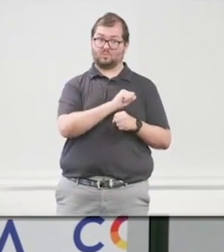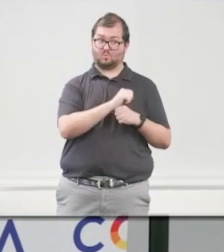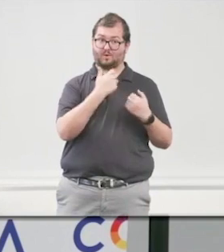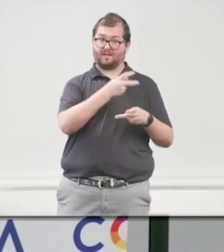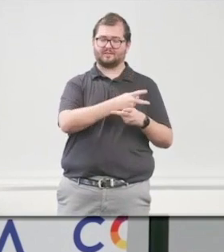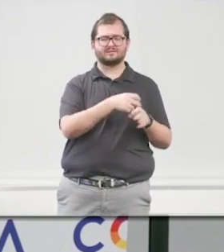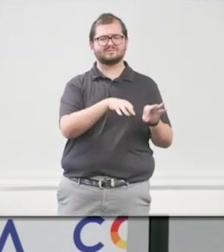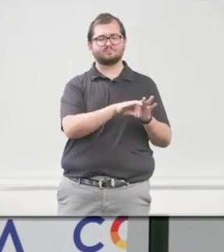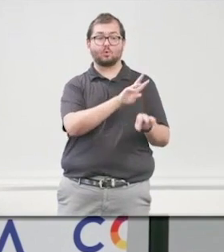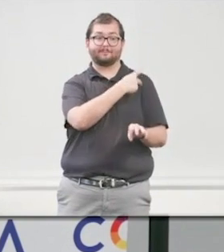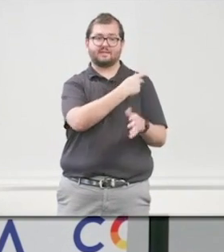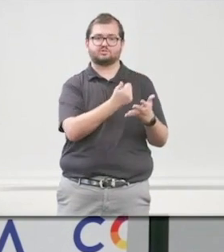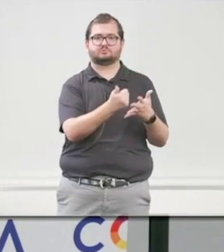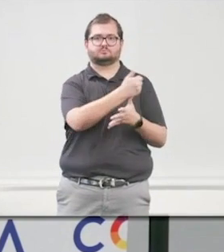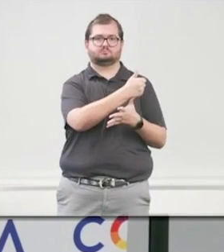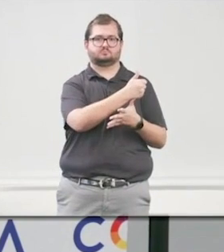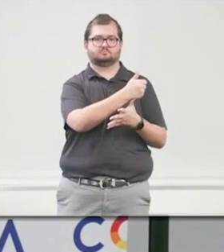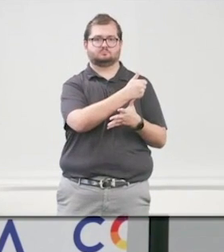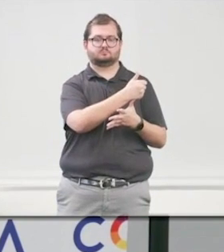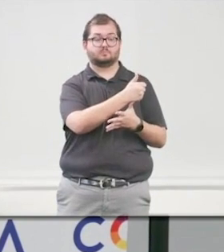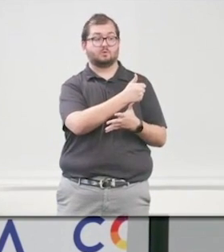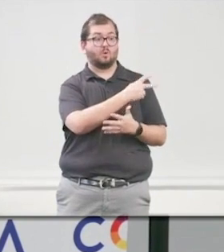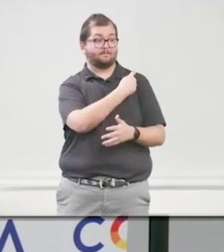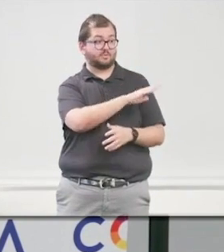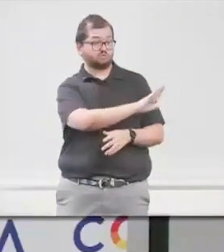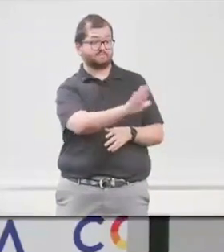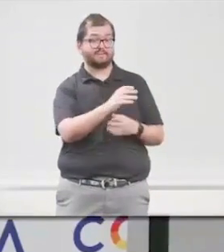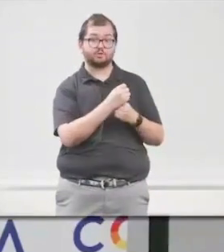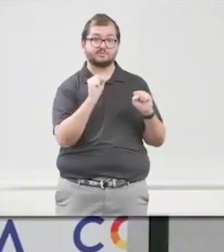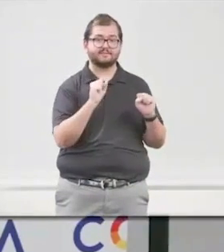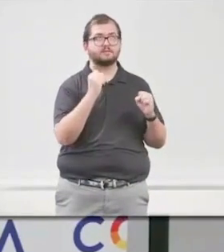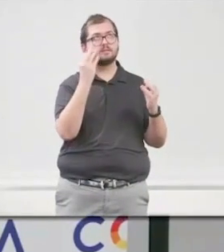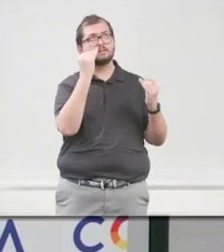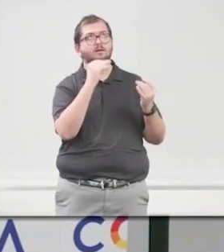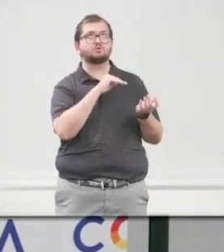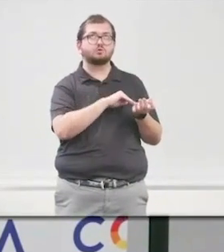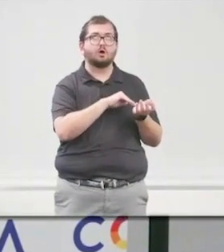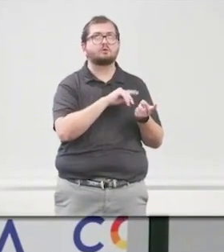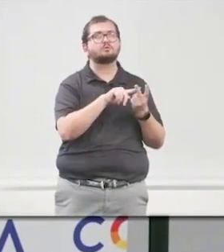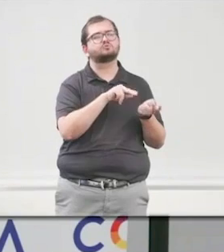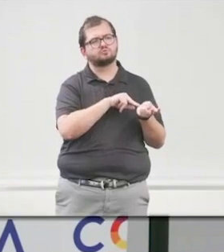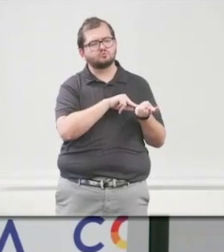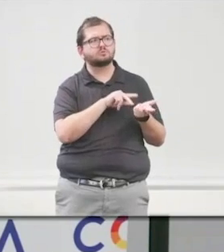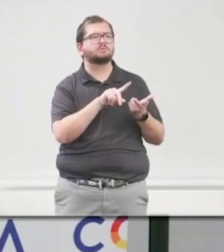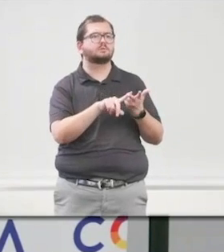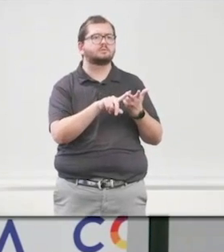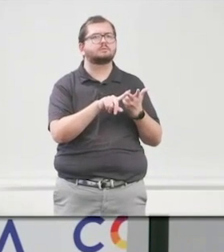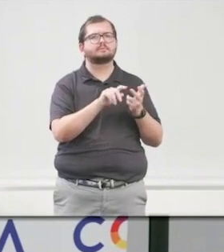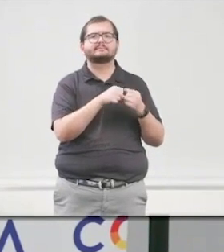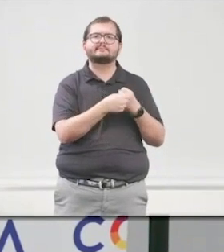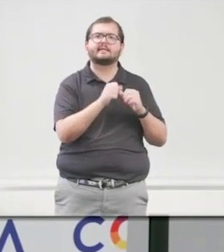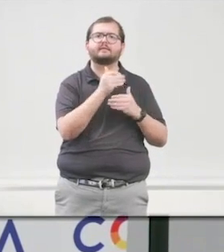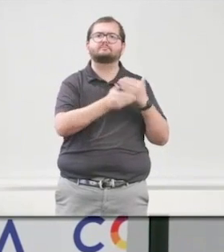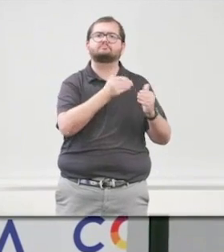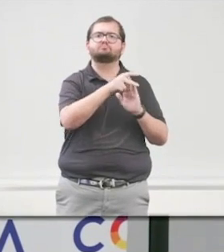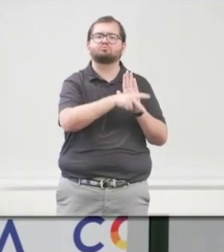about patients. And when we think of patient safety, we many times think of, doctors and nurses and having safe protocols. But